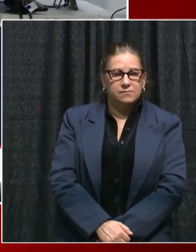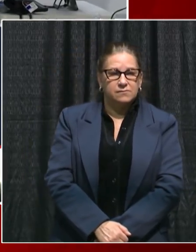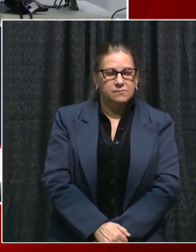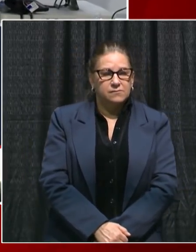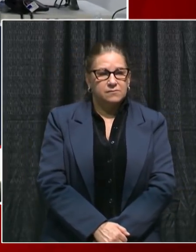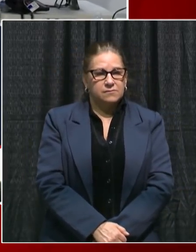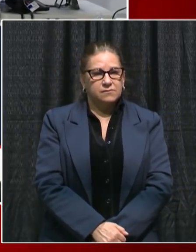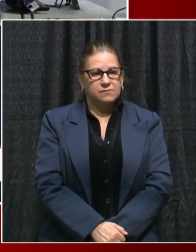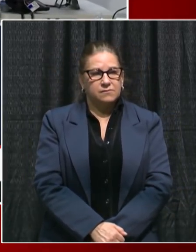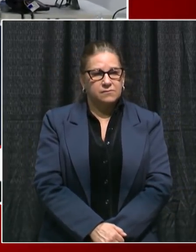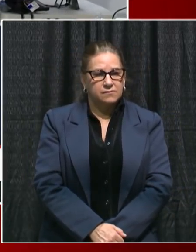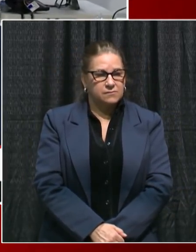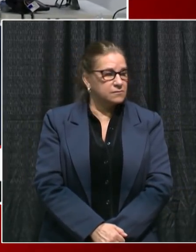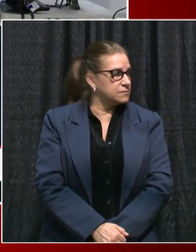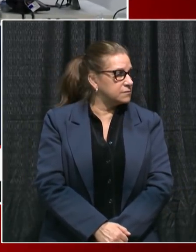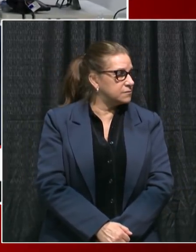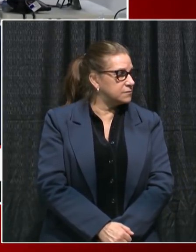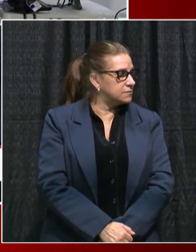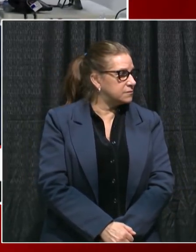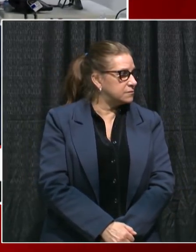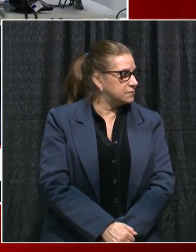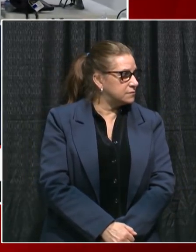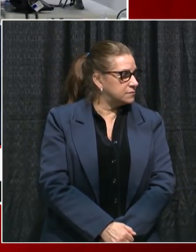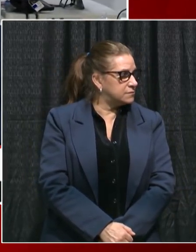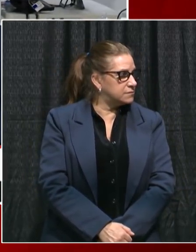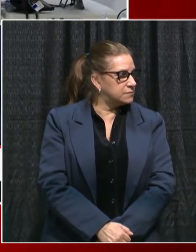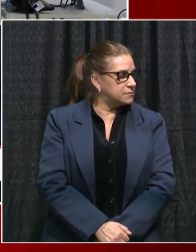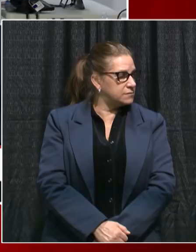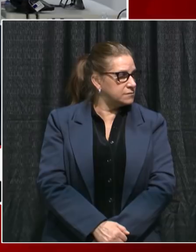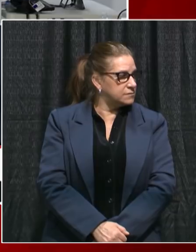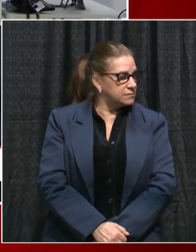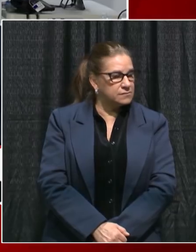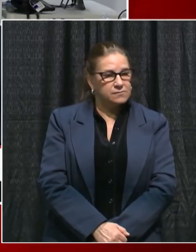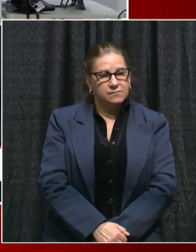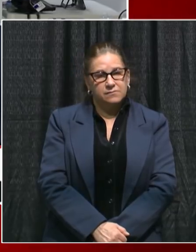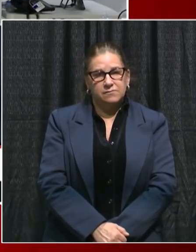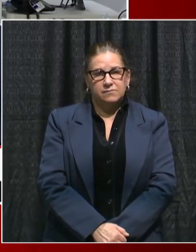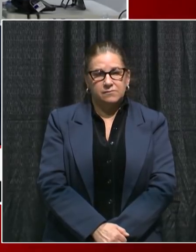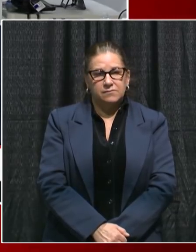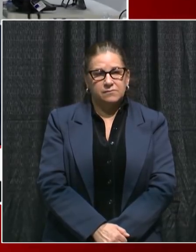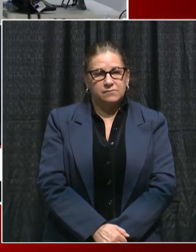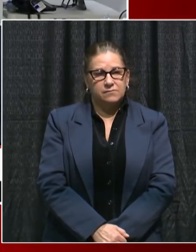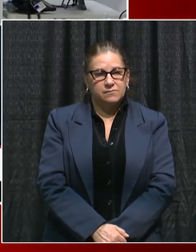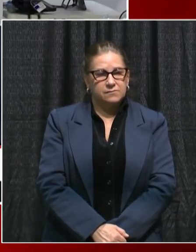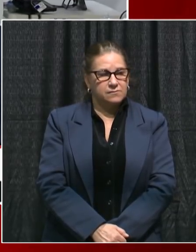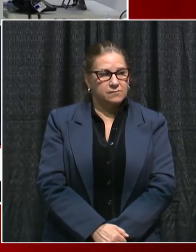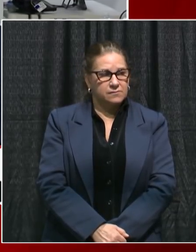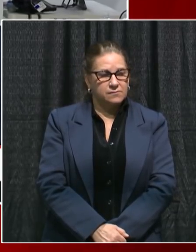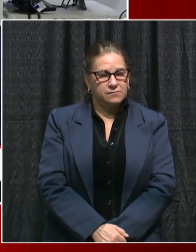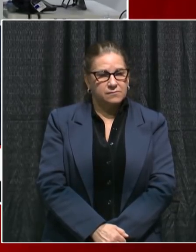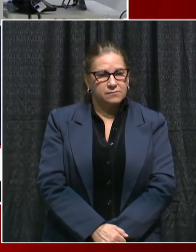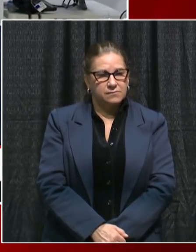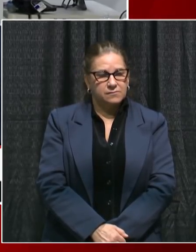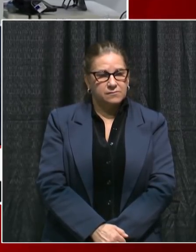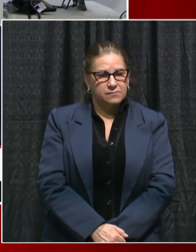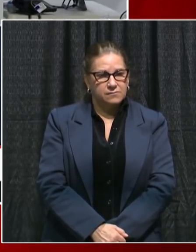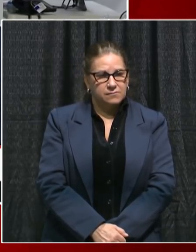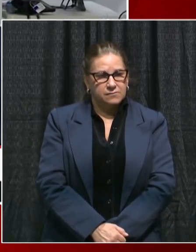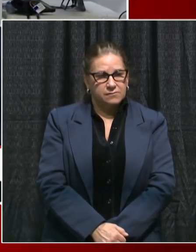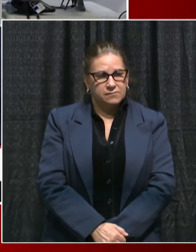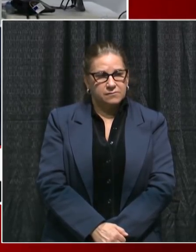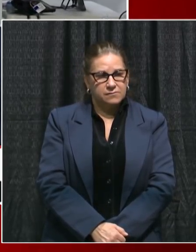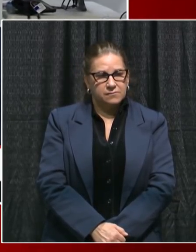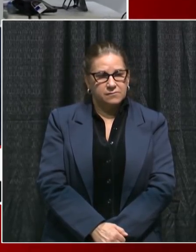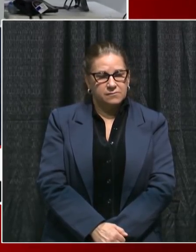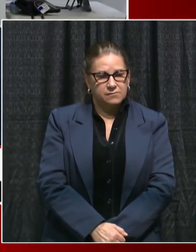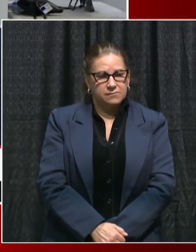says, at this rate, we'll never do enough testing to safely reopen the city. Your reaction to that? I'm happy to read